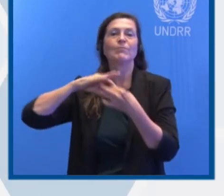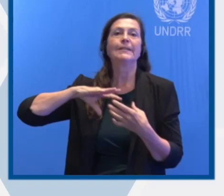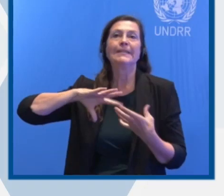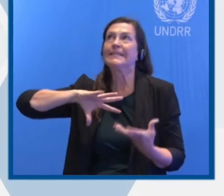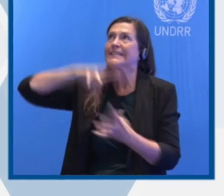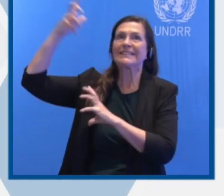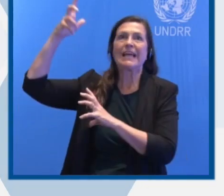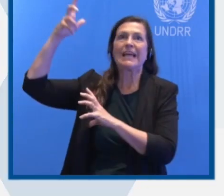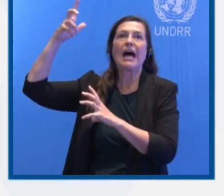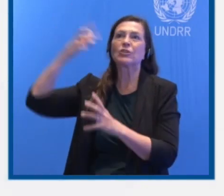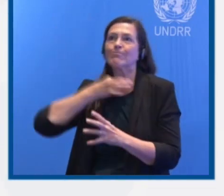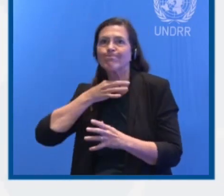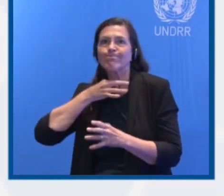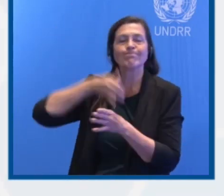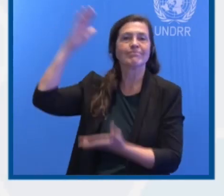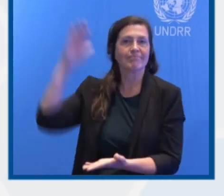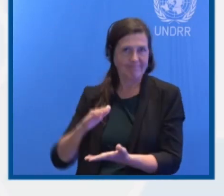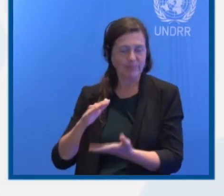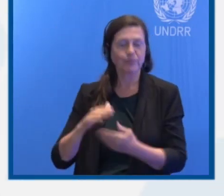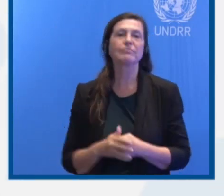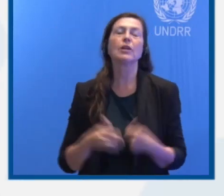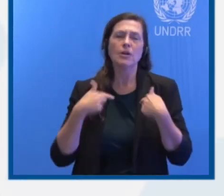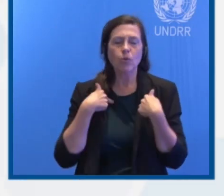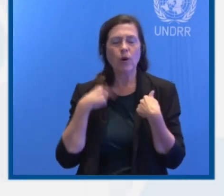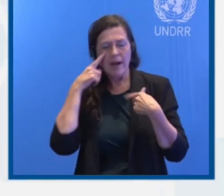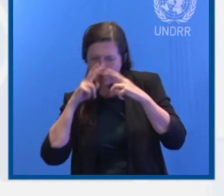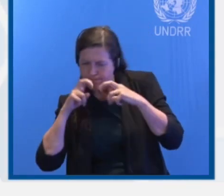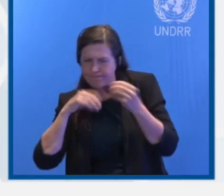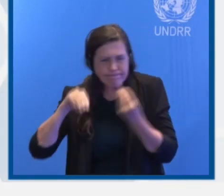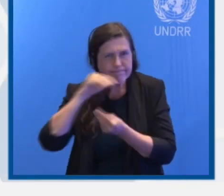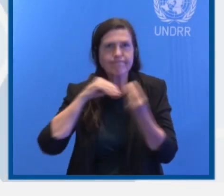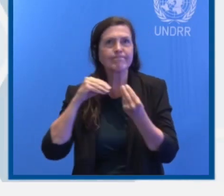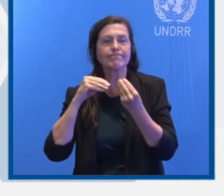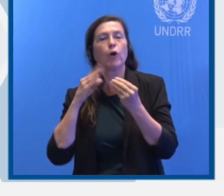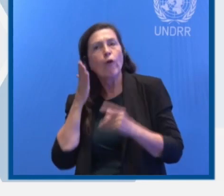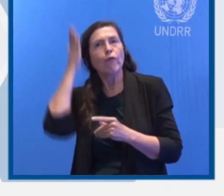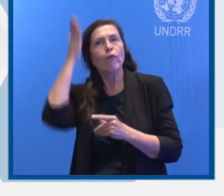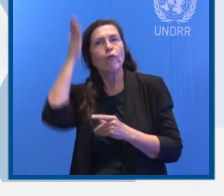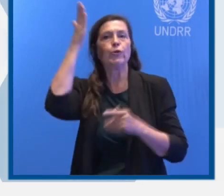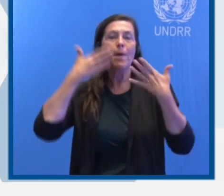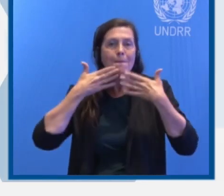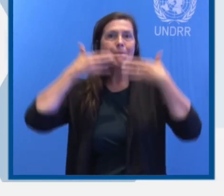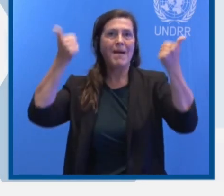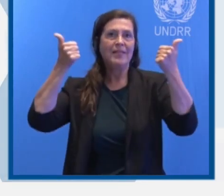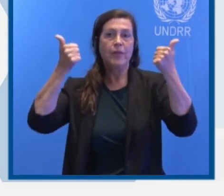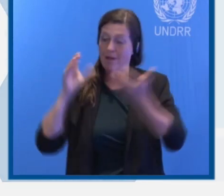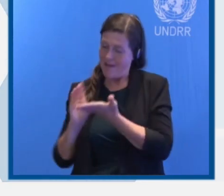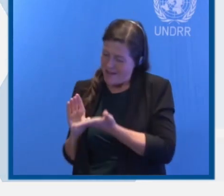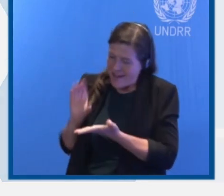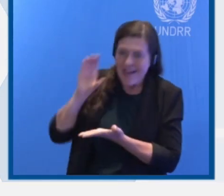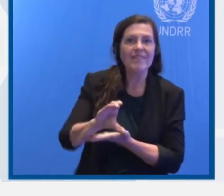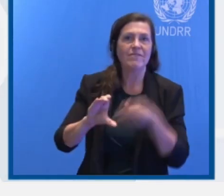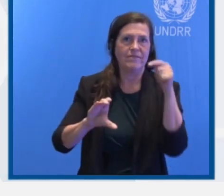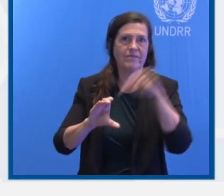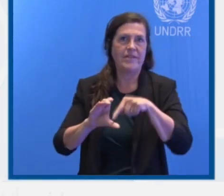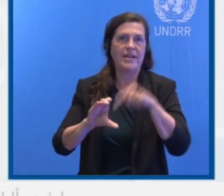about how we build a better future by investing in resilient infrastructure for all. I would like